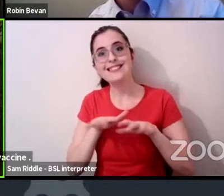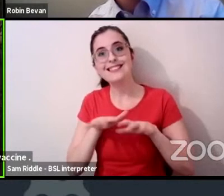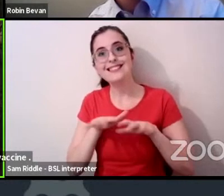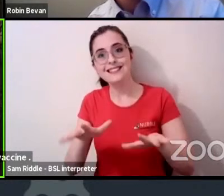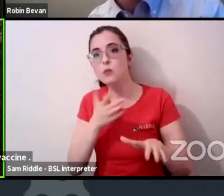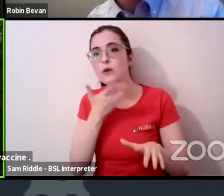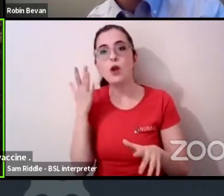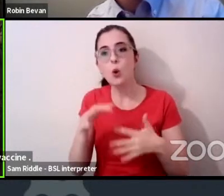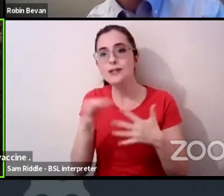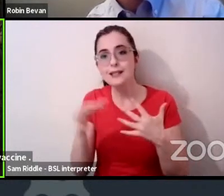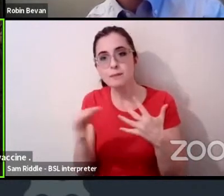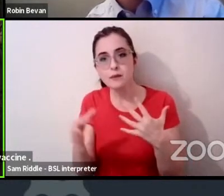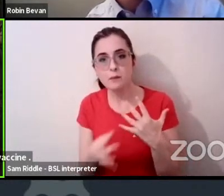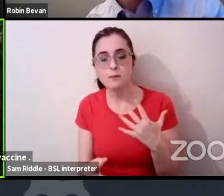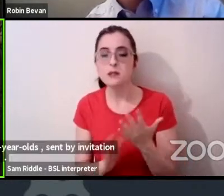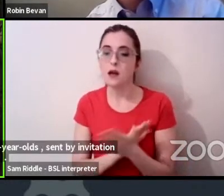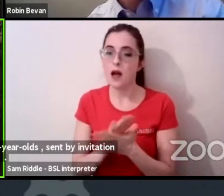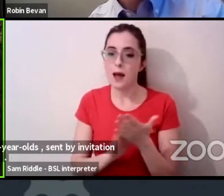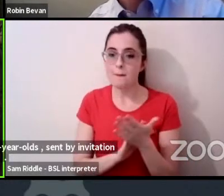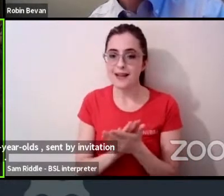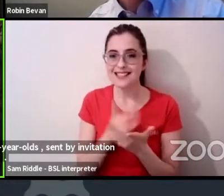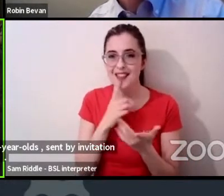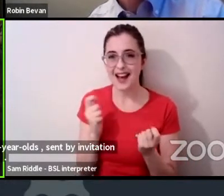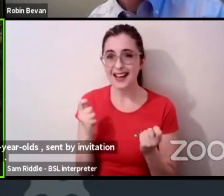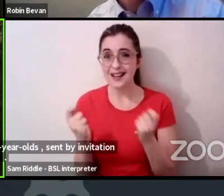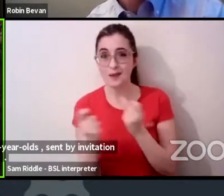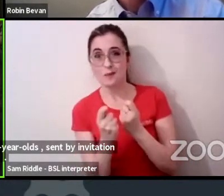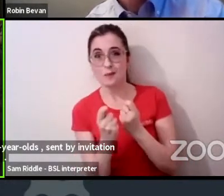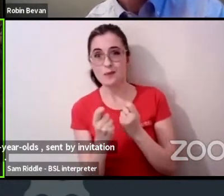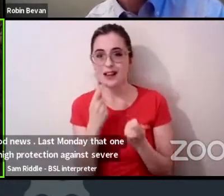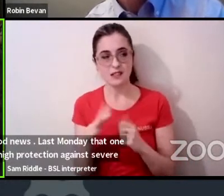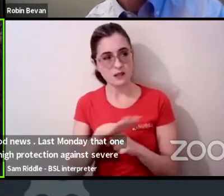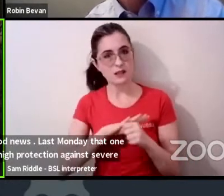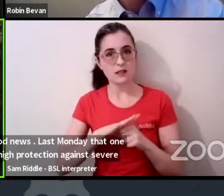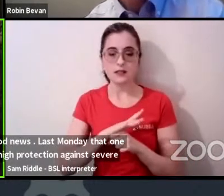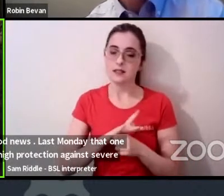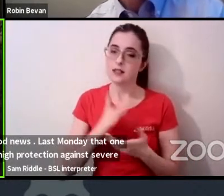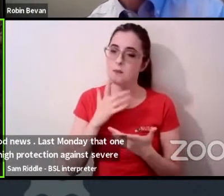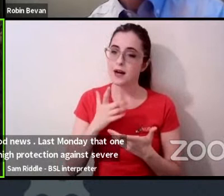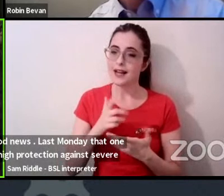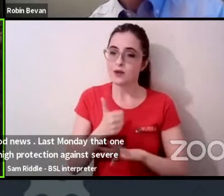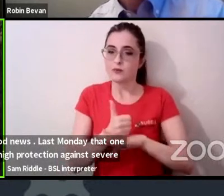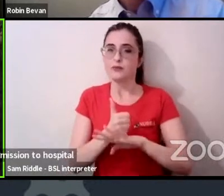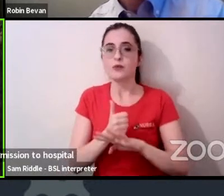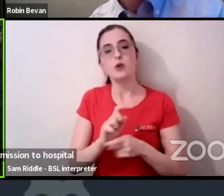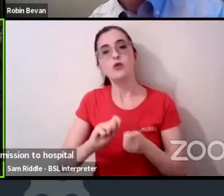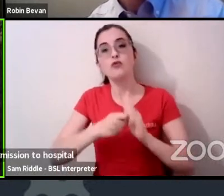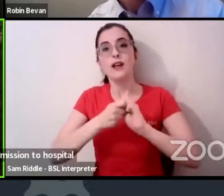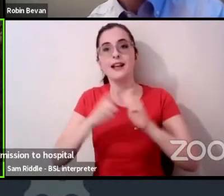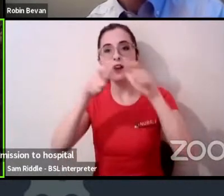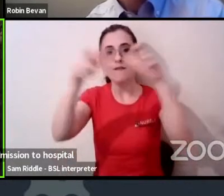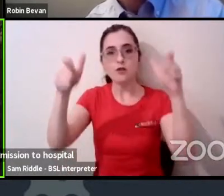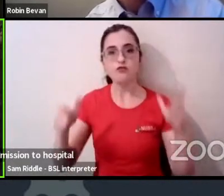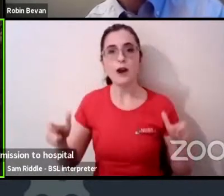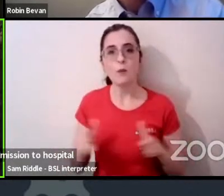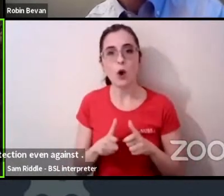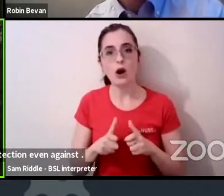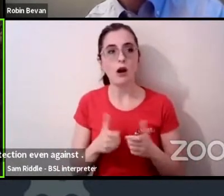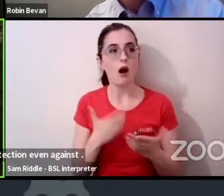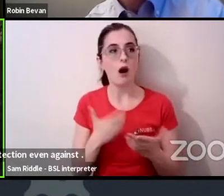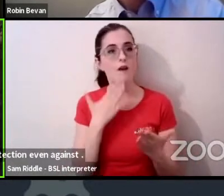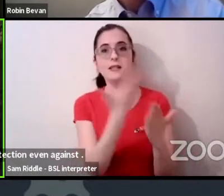the scenario in which we work. It provides the framework for the demands that we now make and for what we can win in